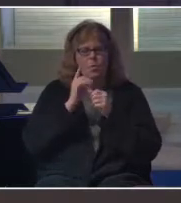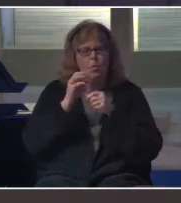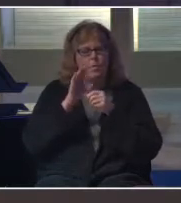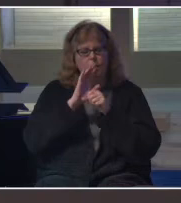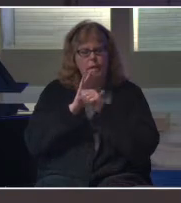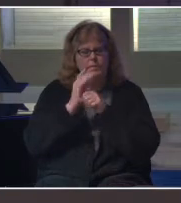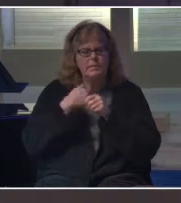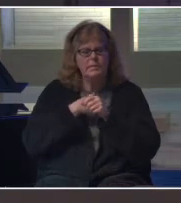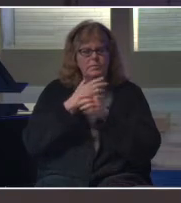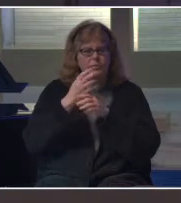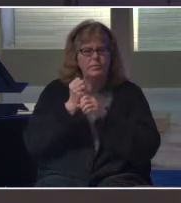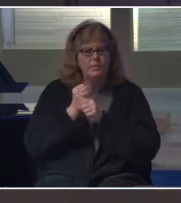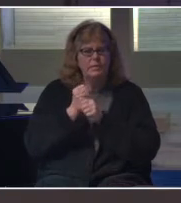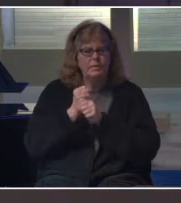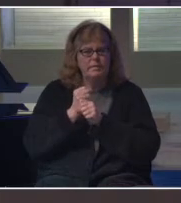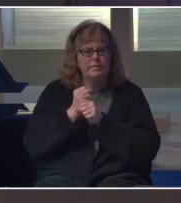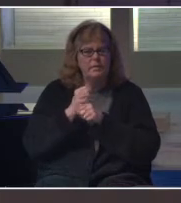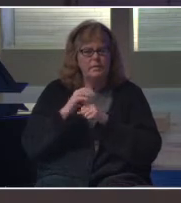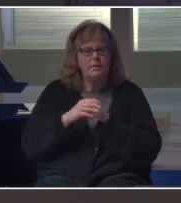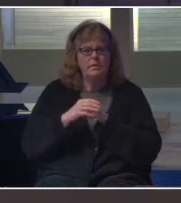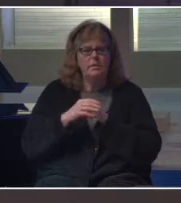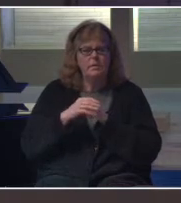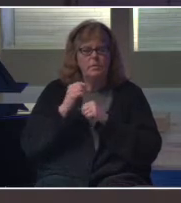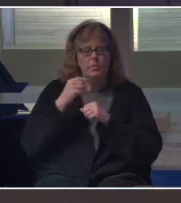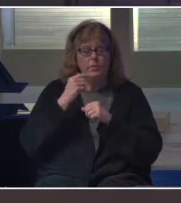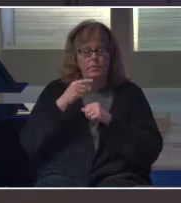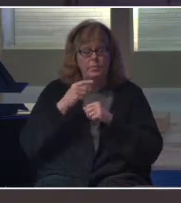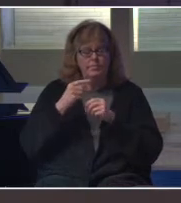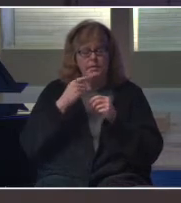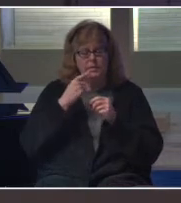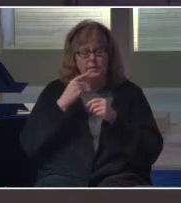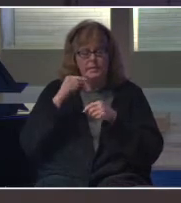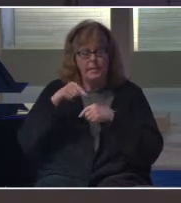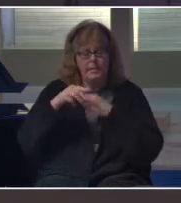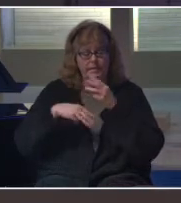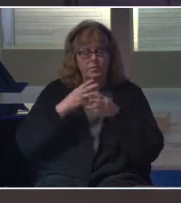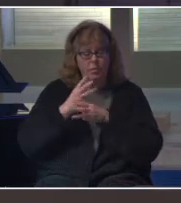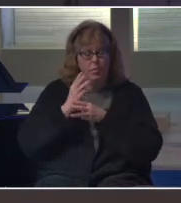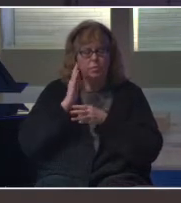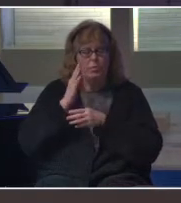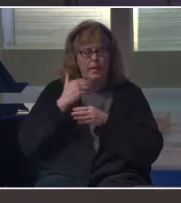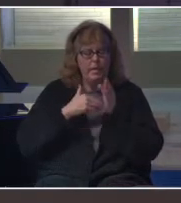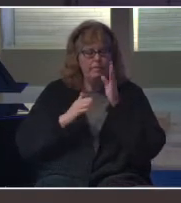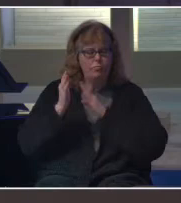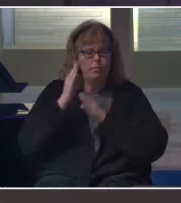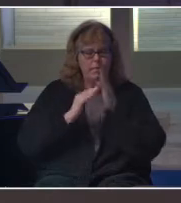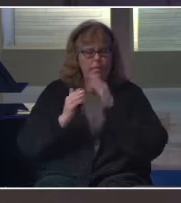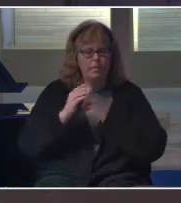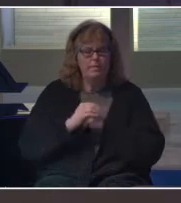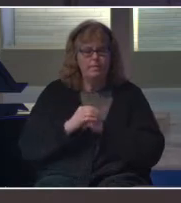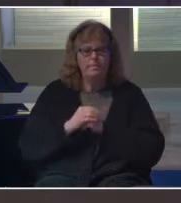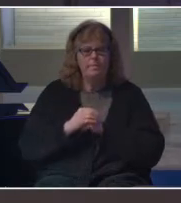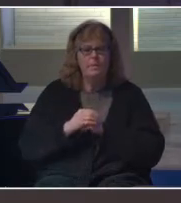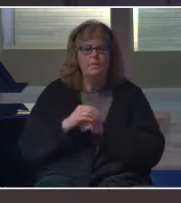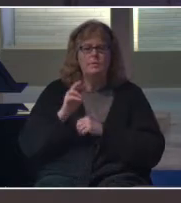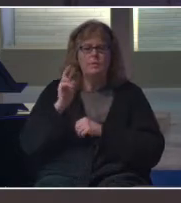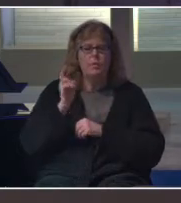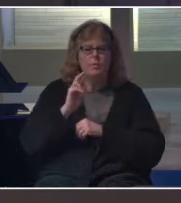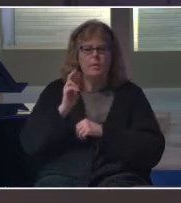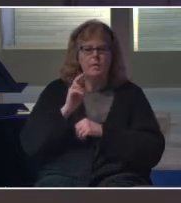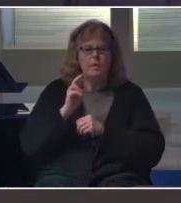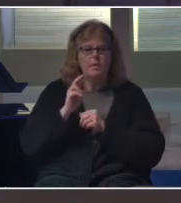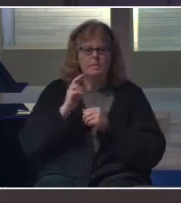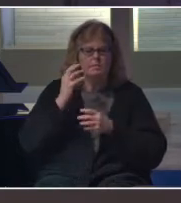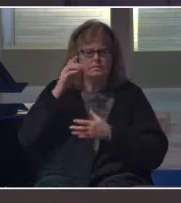receive. We're told in this world, we will have trouble. And so Rebekah is in turmoil